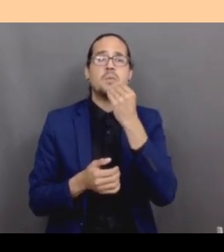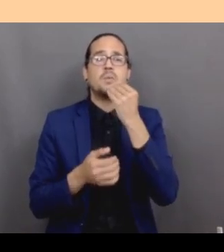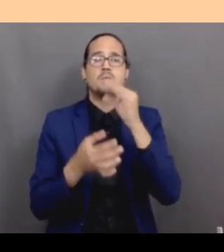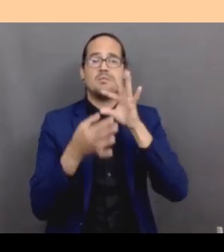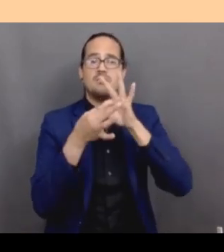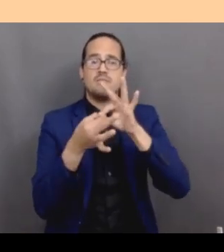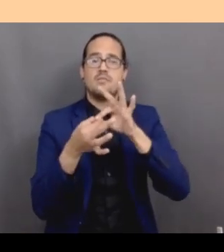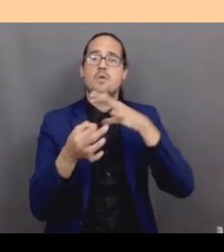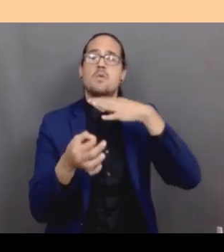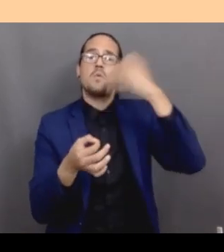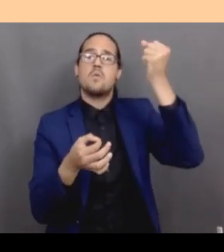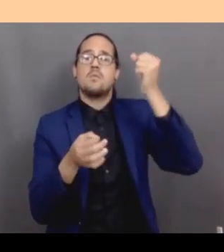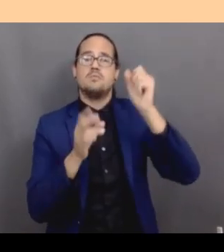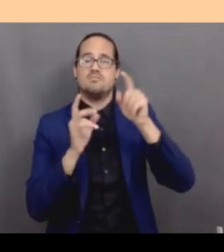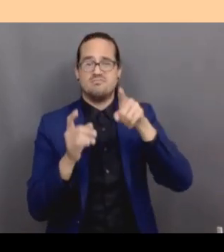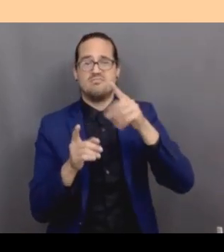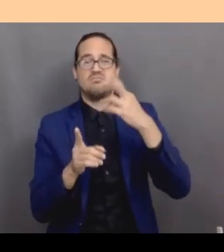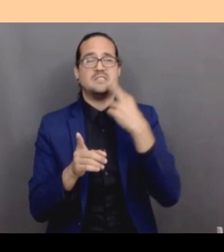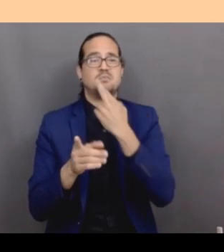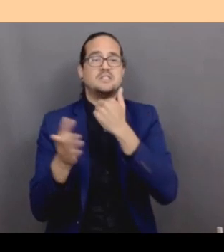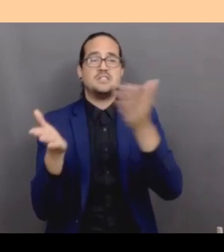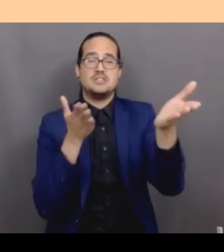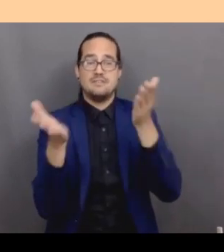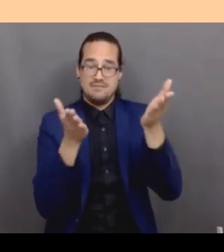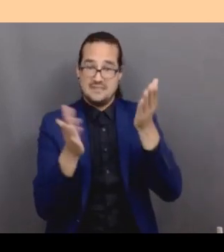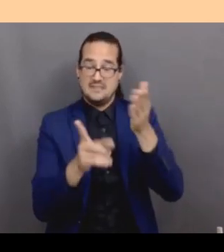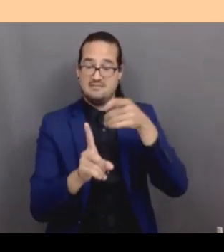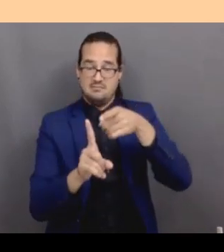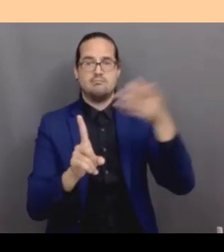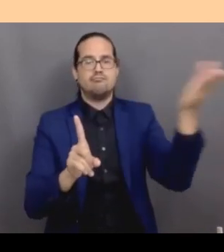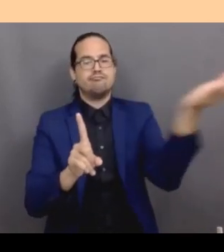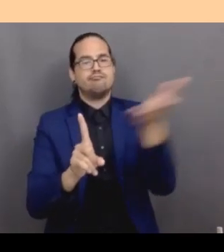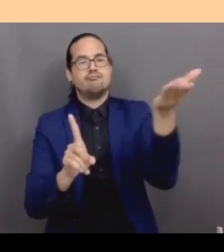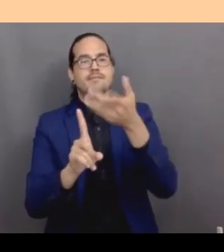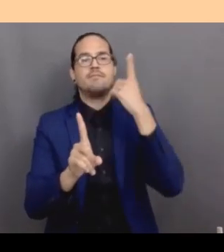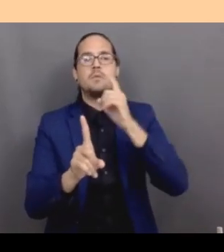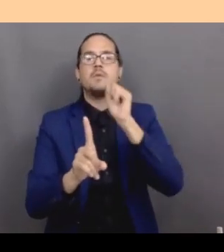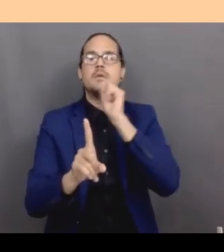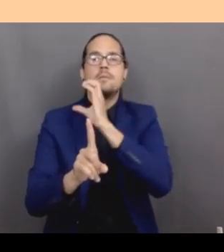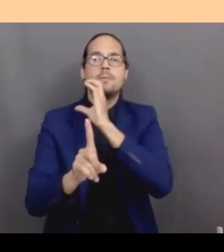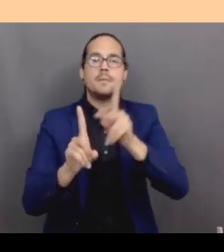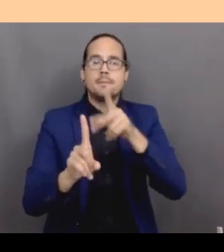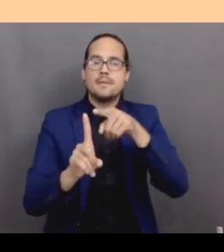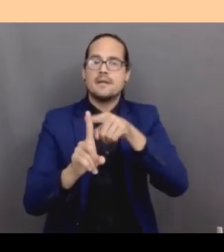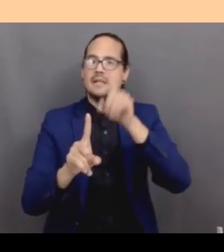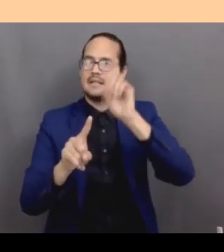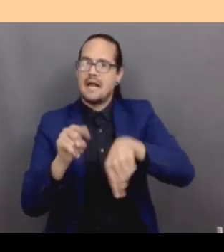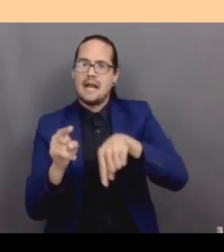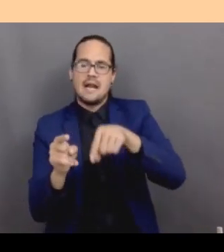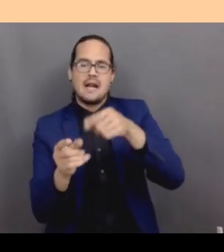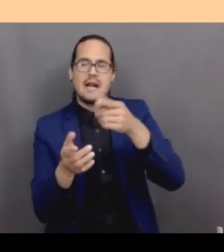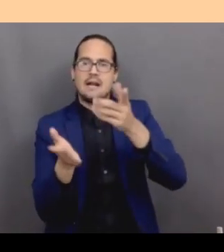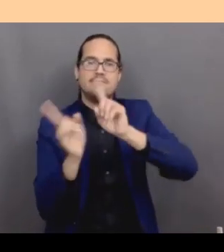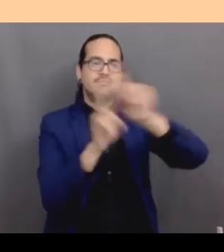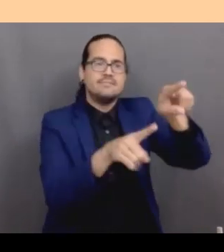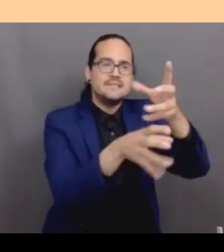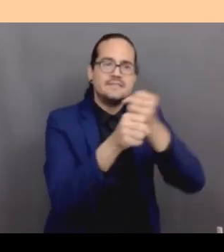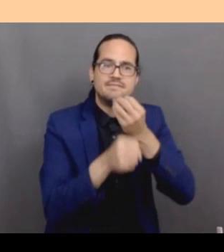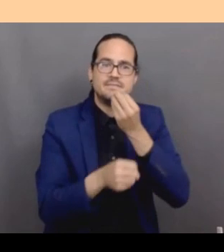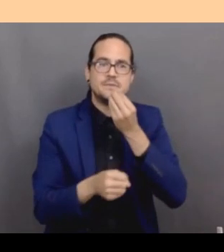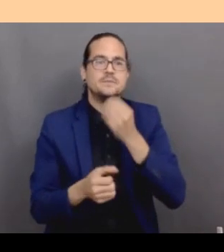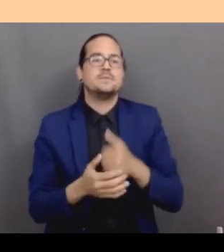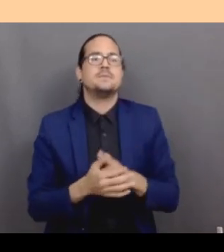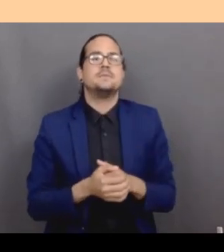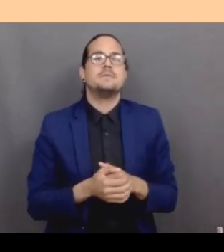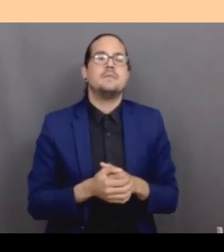meals for those living alone and those who don't have ability to prepare their own meals. Those on CalFresh, Meals on Wheels, and other